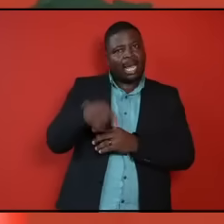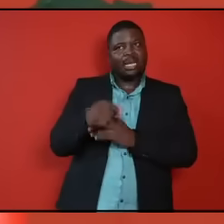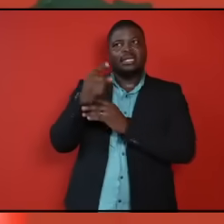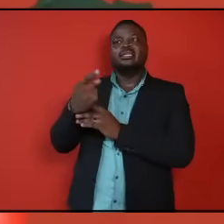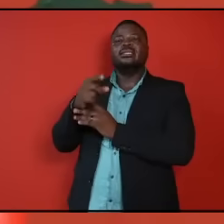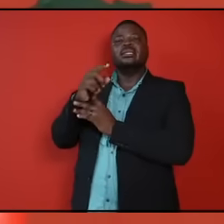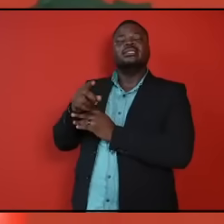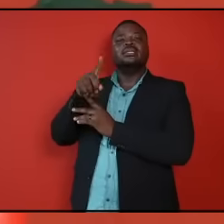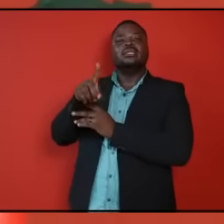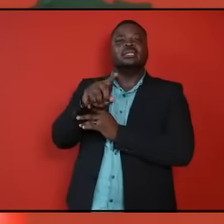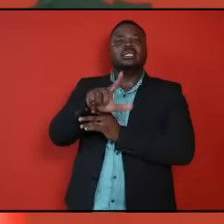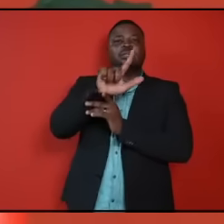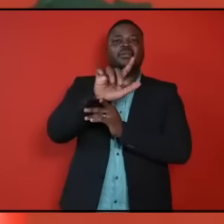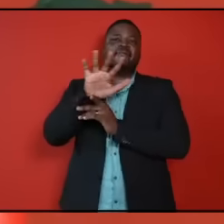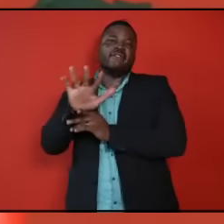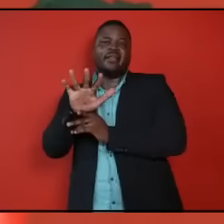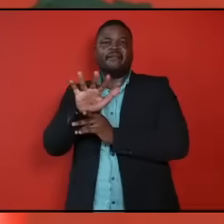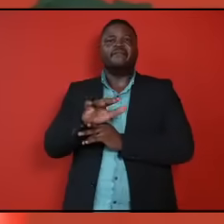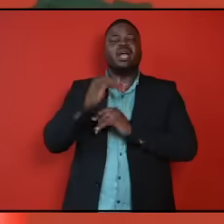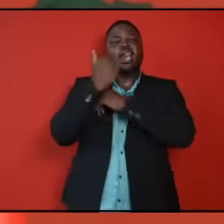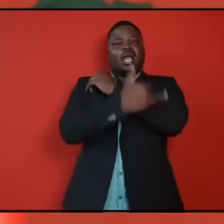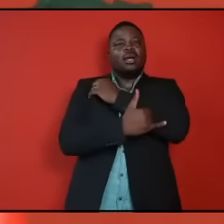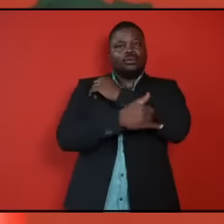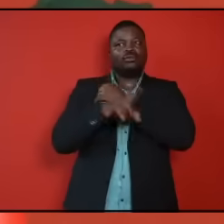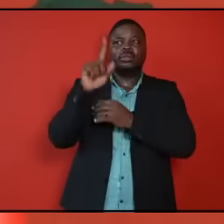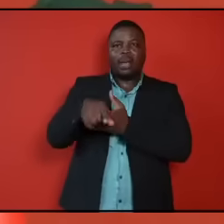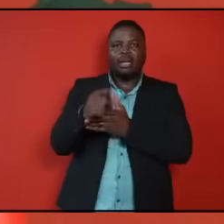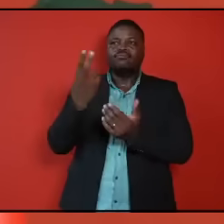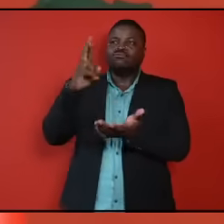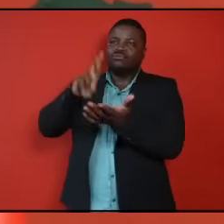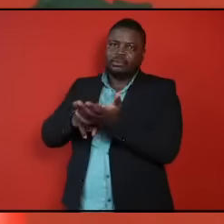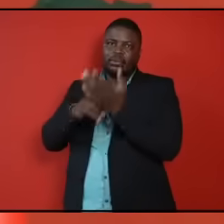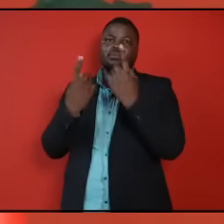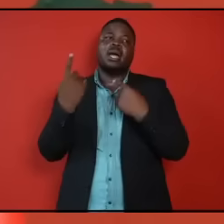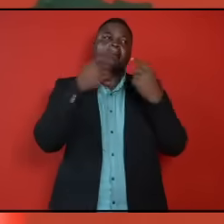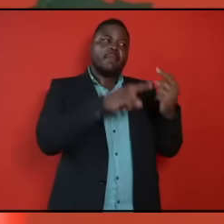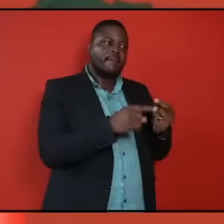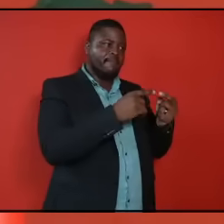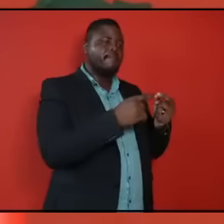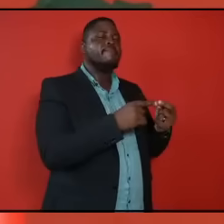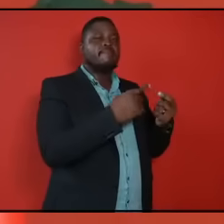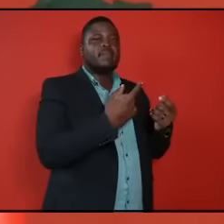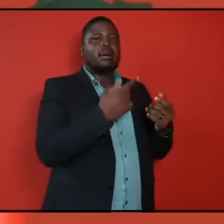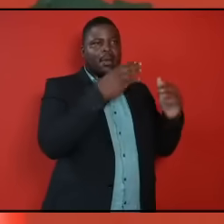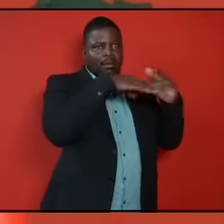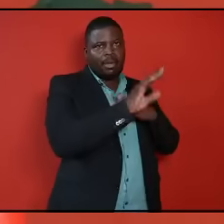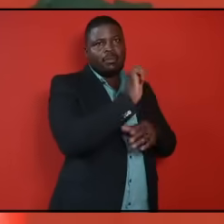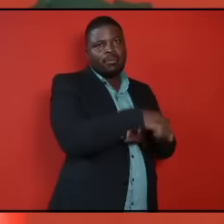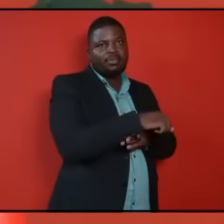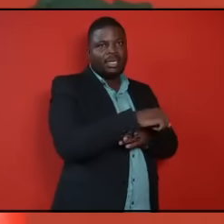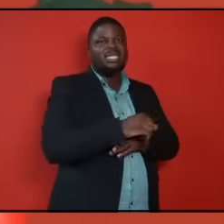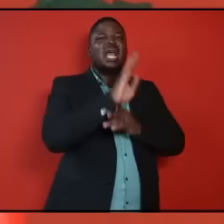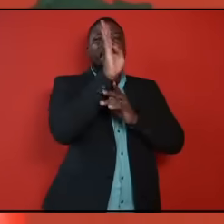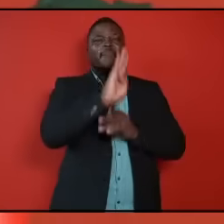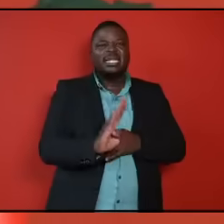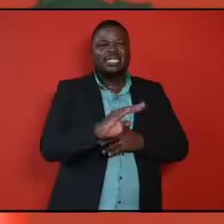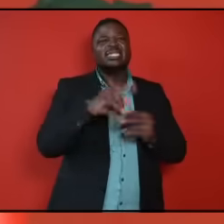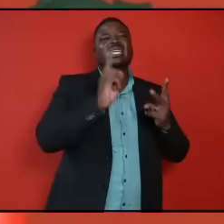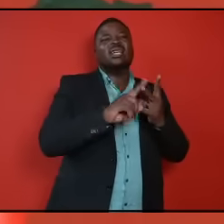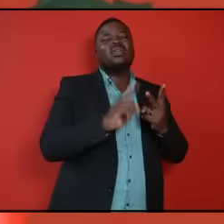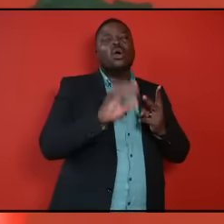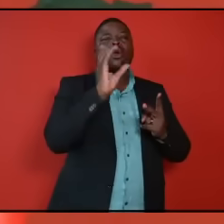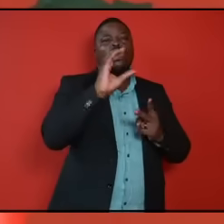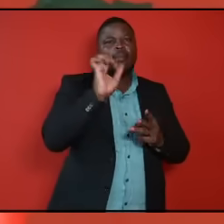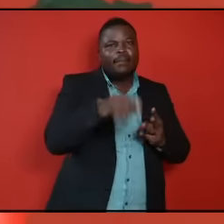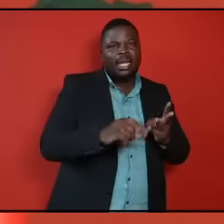including several whose teams have qualified for the World Cup, such as Brazil, Colombia, Algeria,